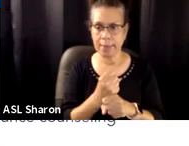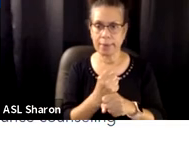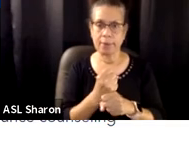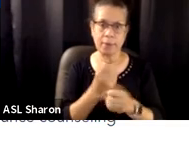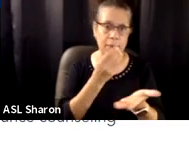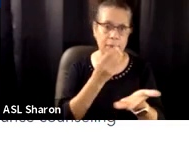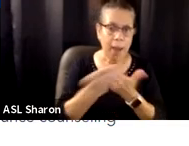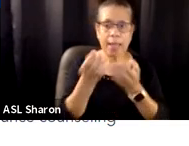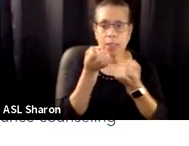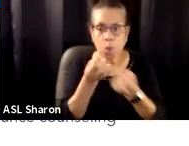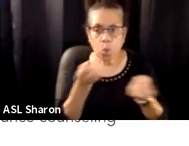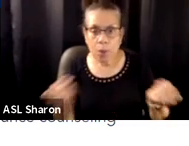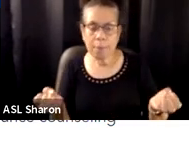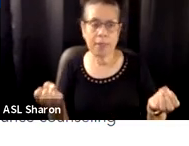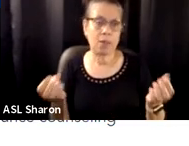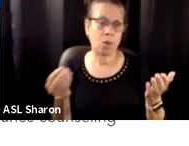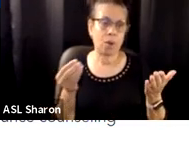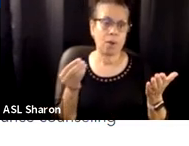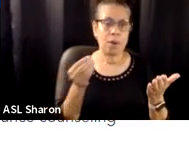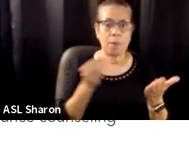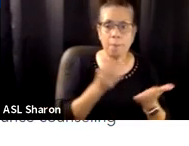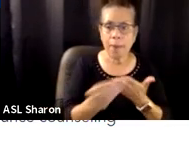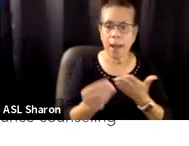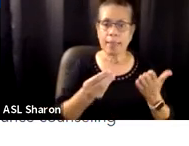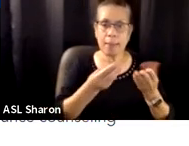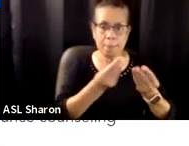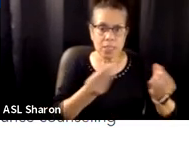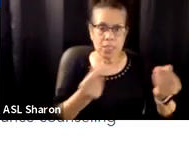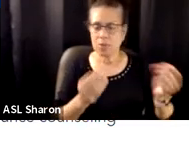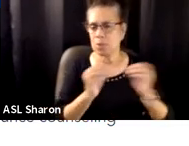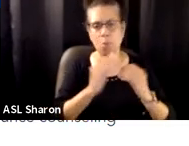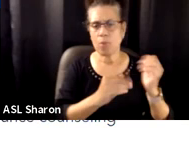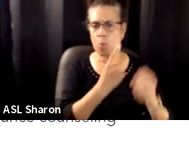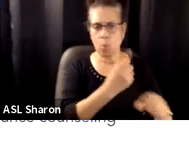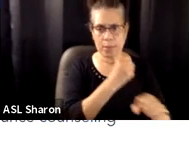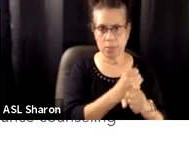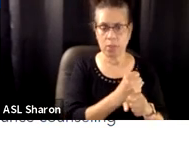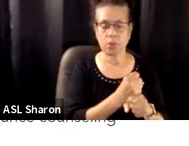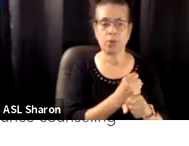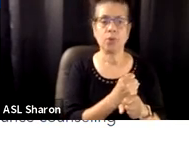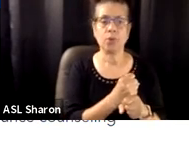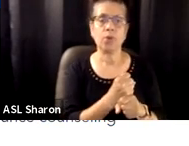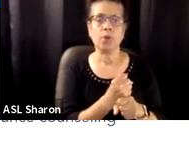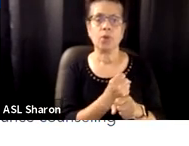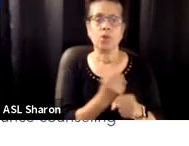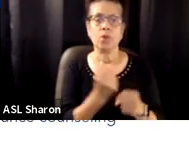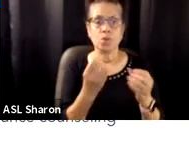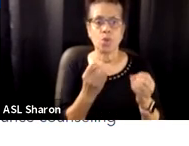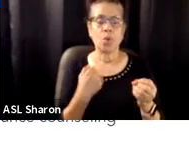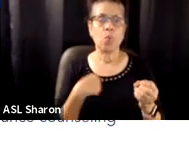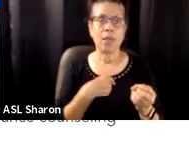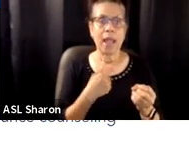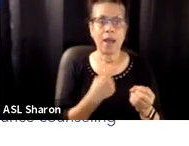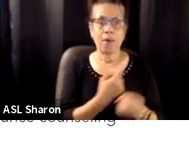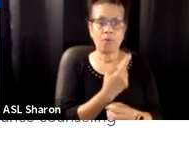when we make a curricular purchase the curricular materials that we're getting access to um are a multi-year